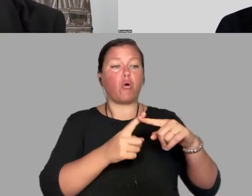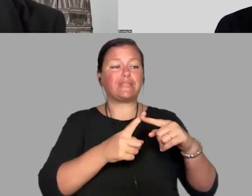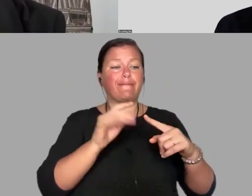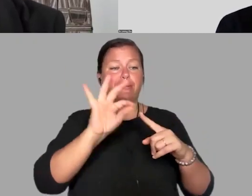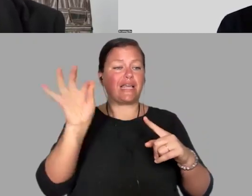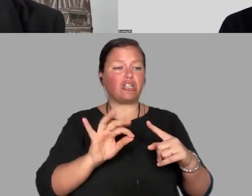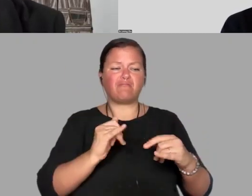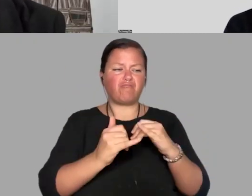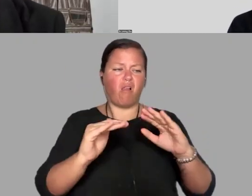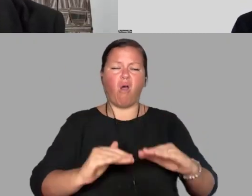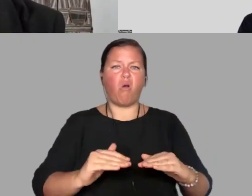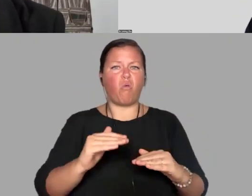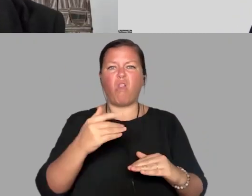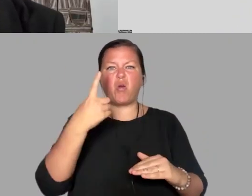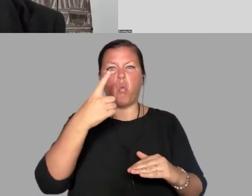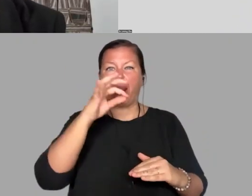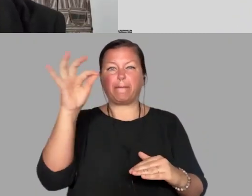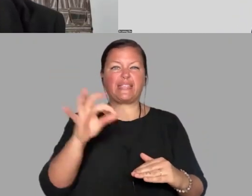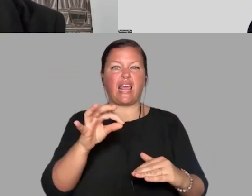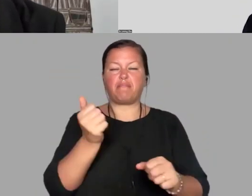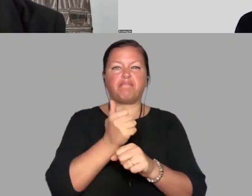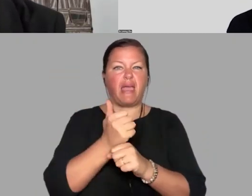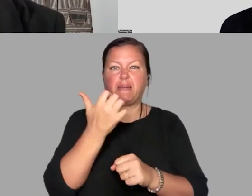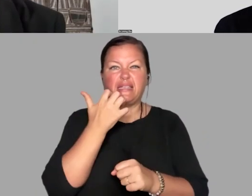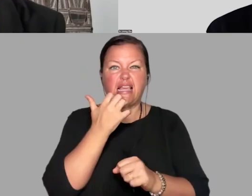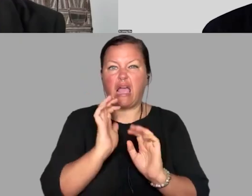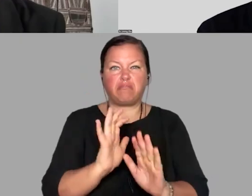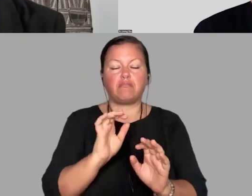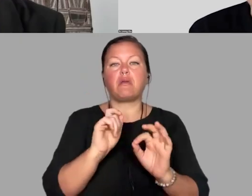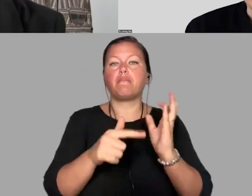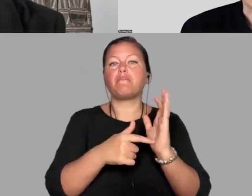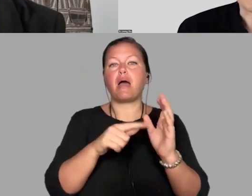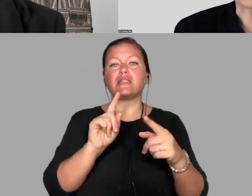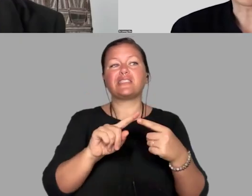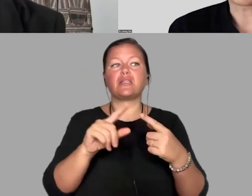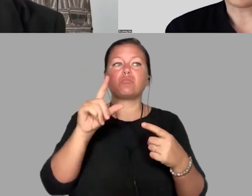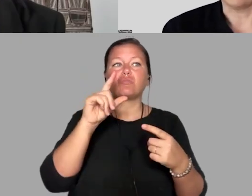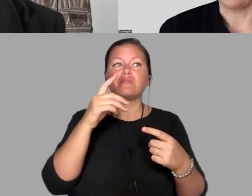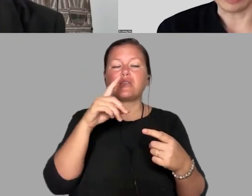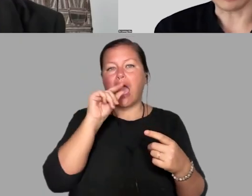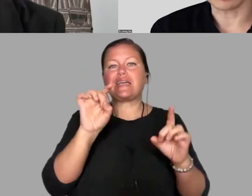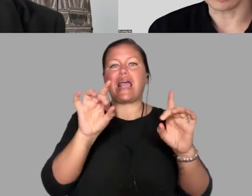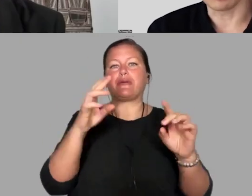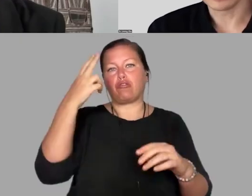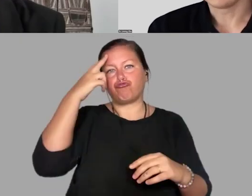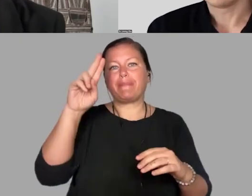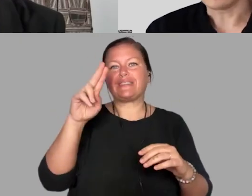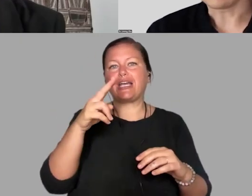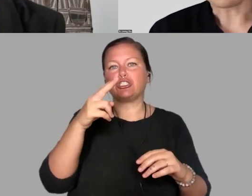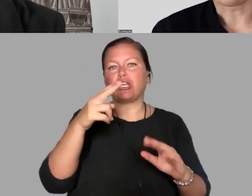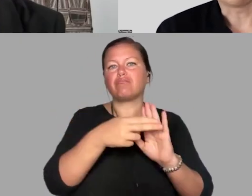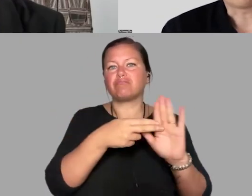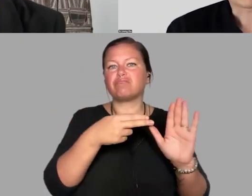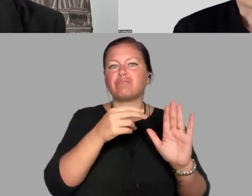say 1% of time it makes a mistake. It's highly, but still it may have a reputation damage on things. So